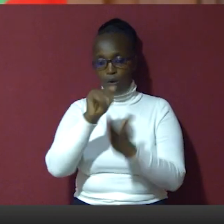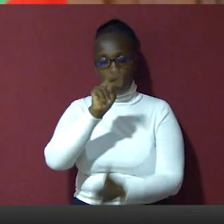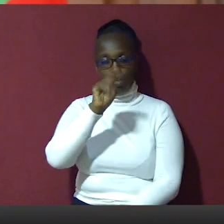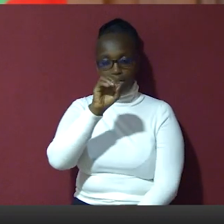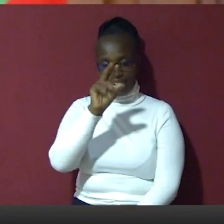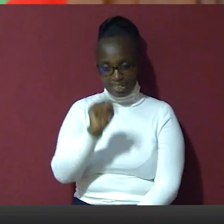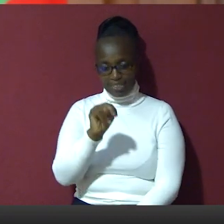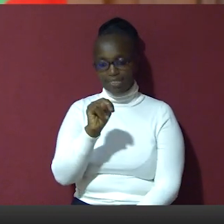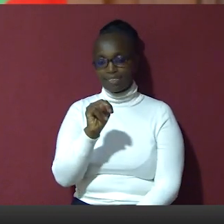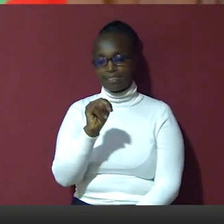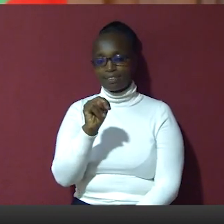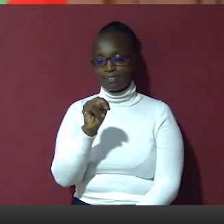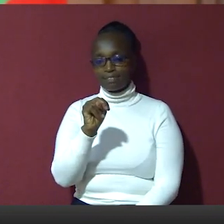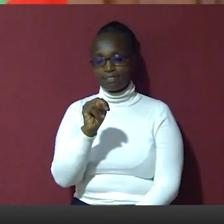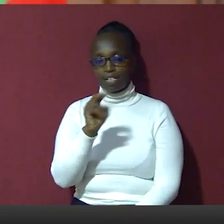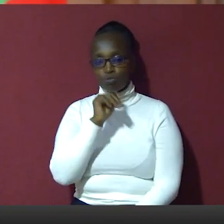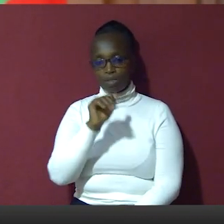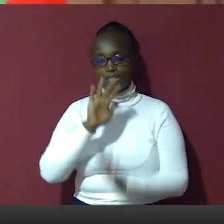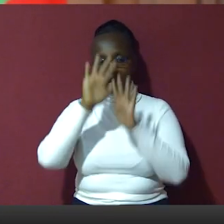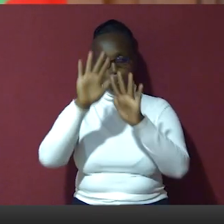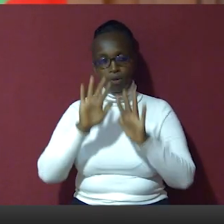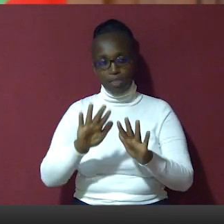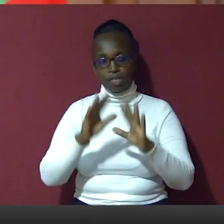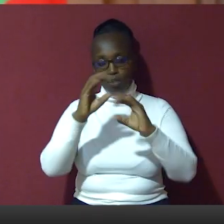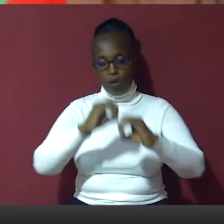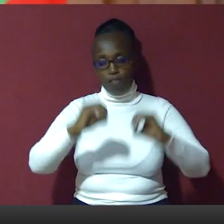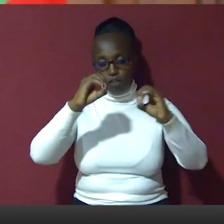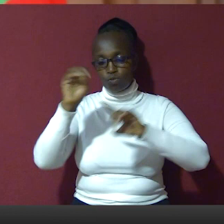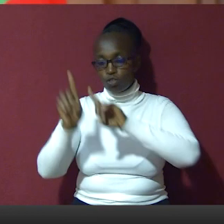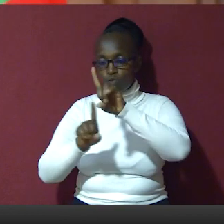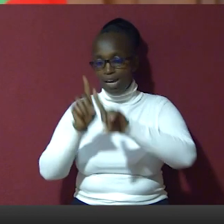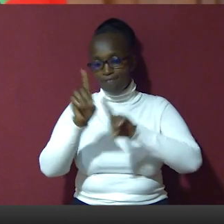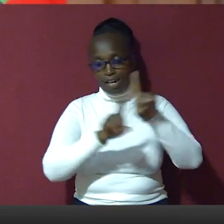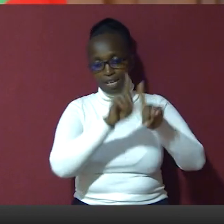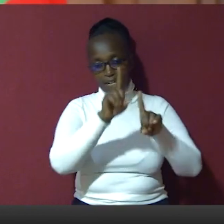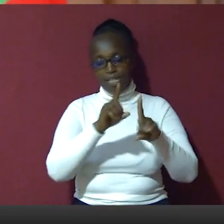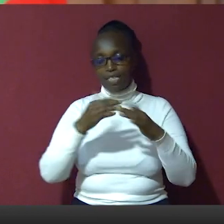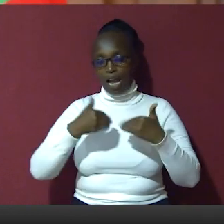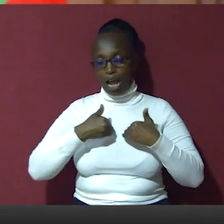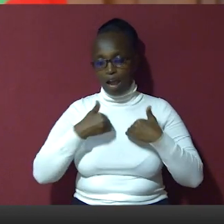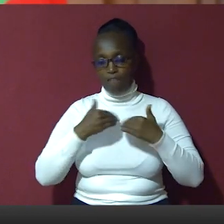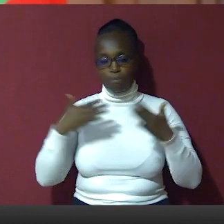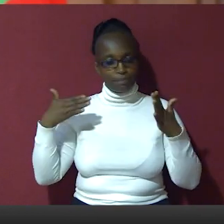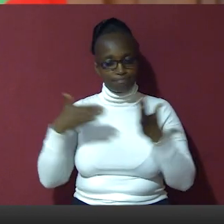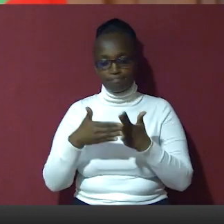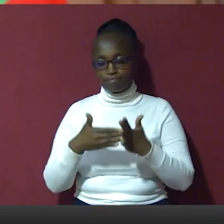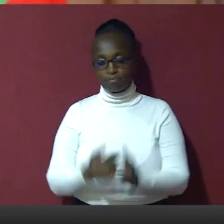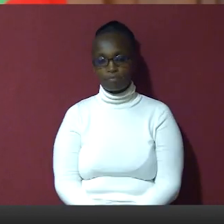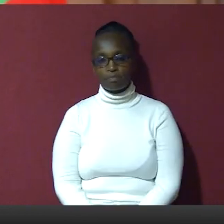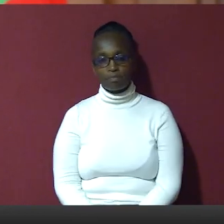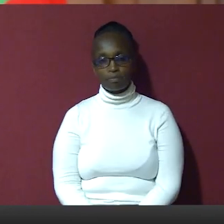All non-essential travel by state and public officers is hereby suspended.